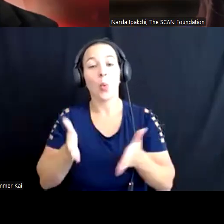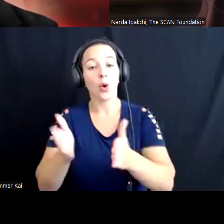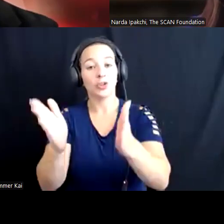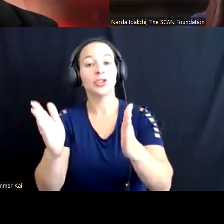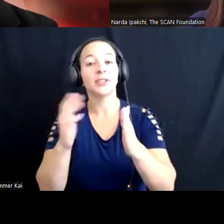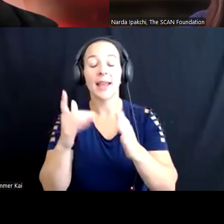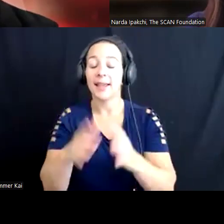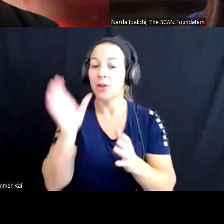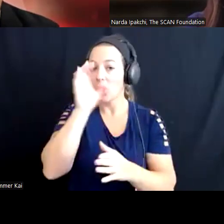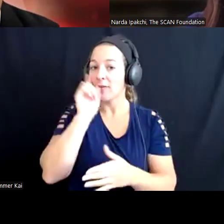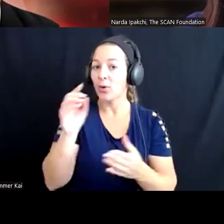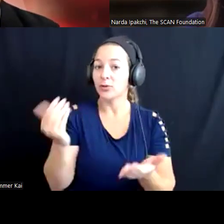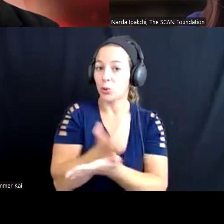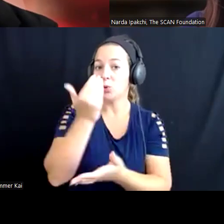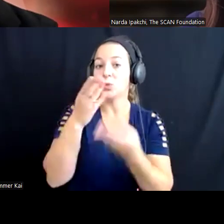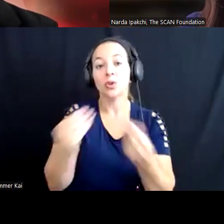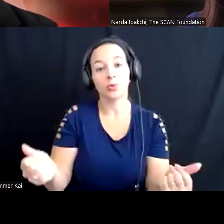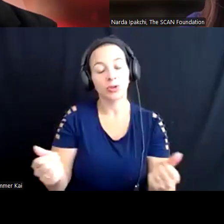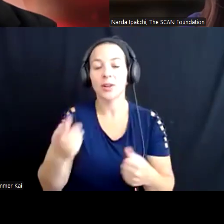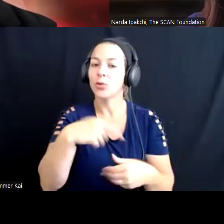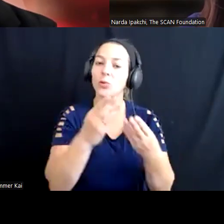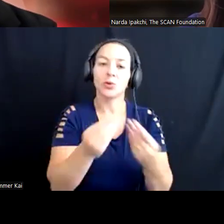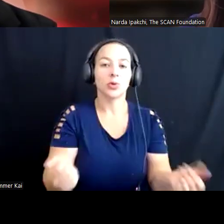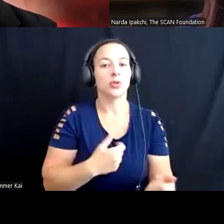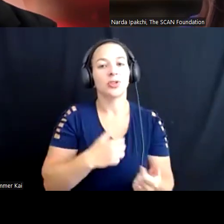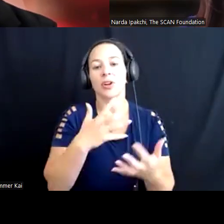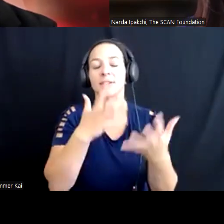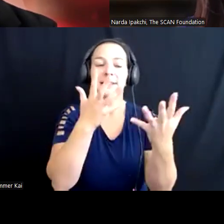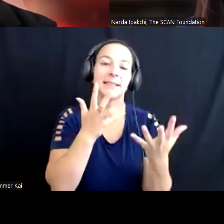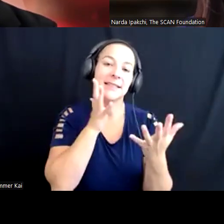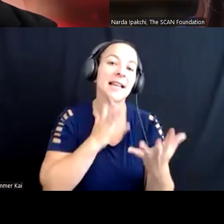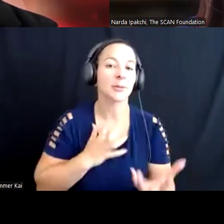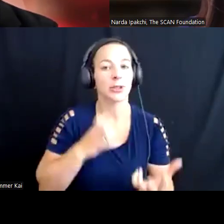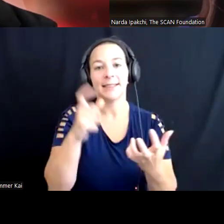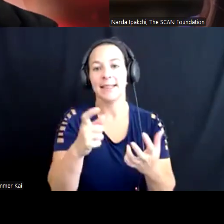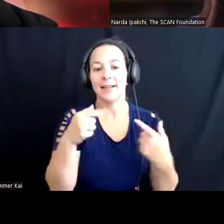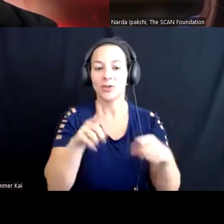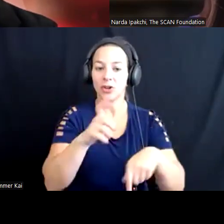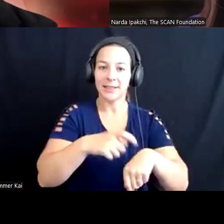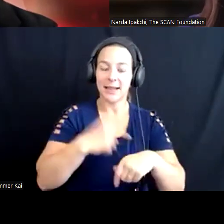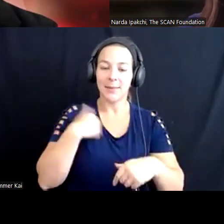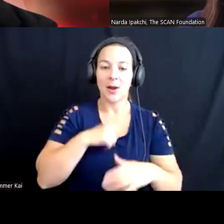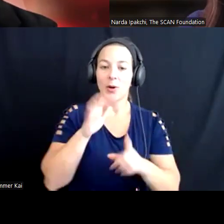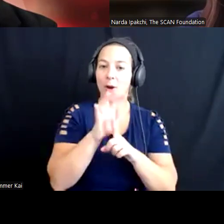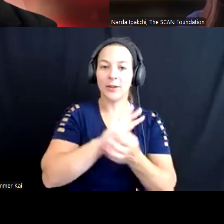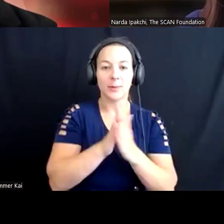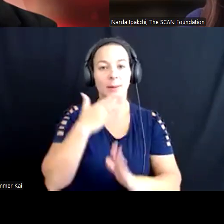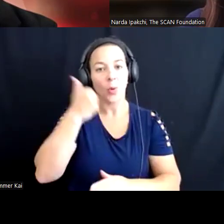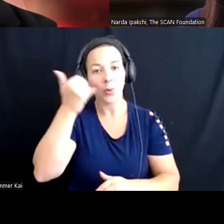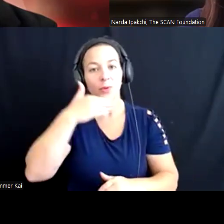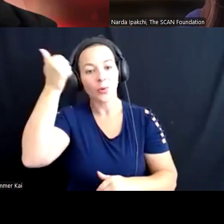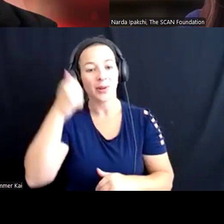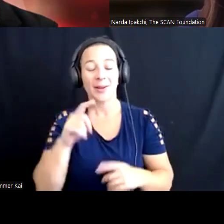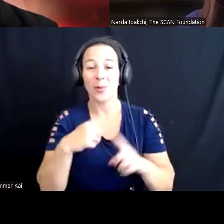solutions. Solutions that are desperately needed as our population ages, as the cost for long-term care continue to increase far and above